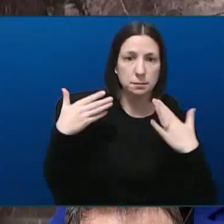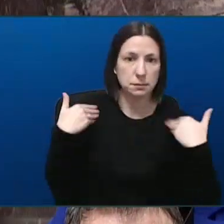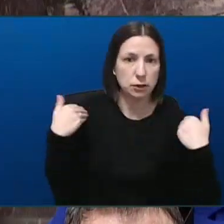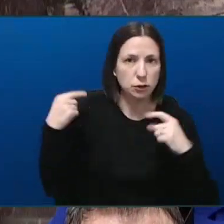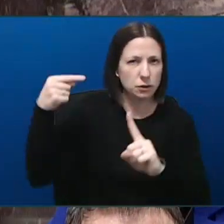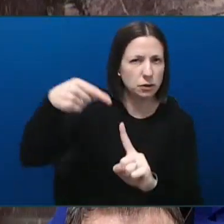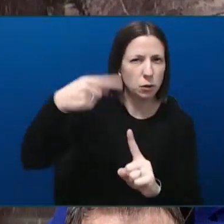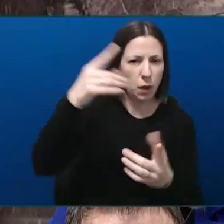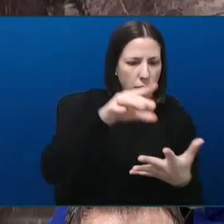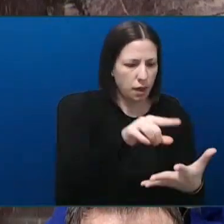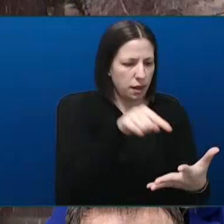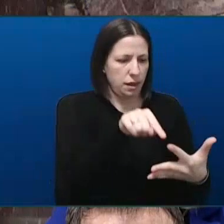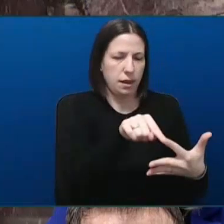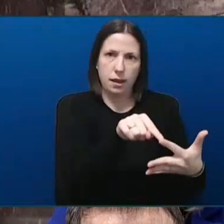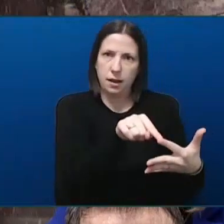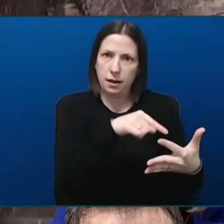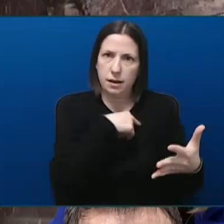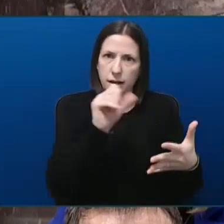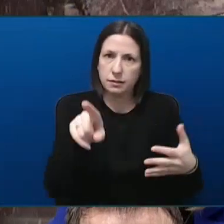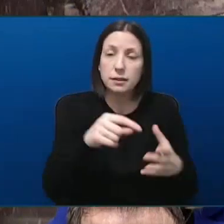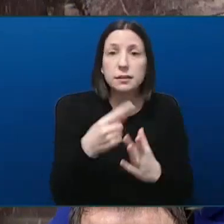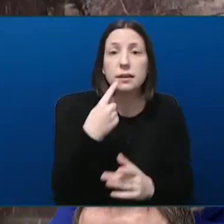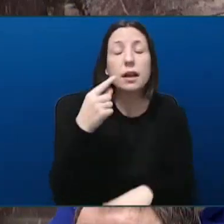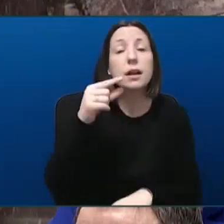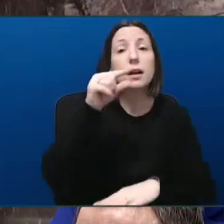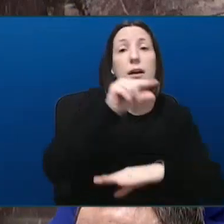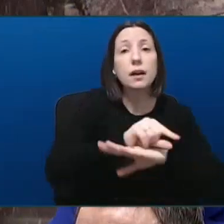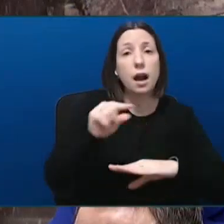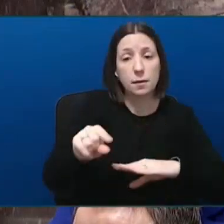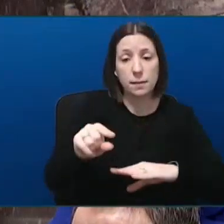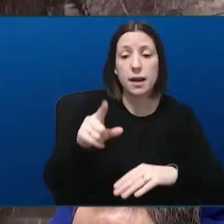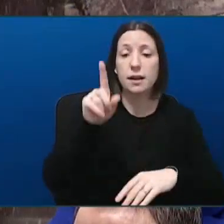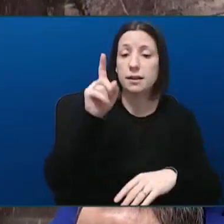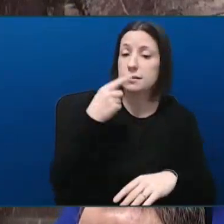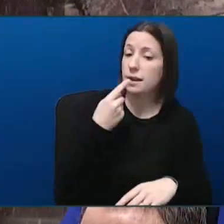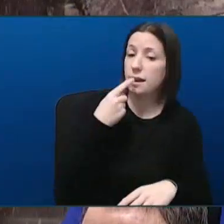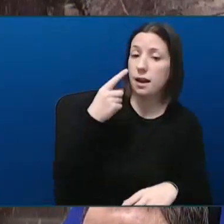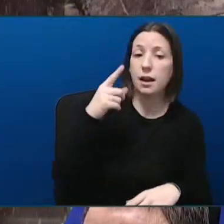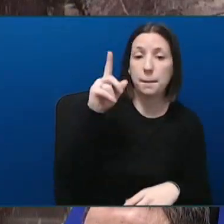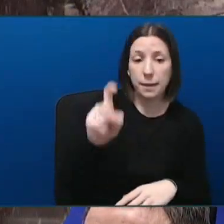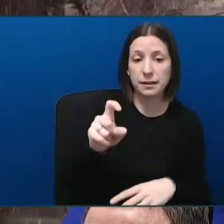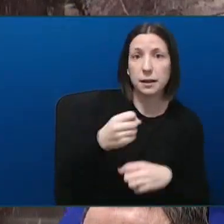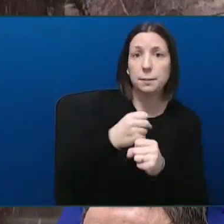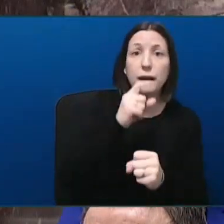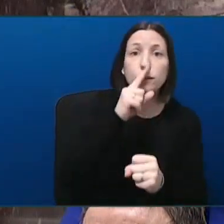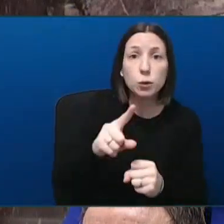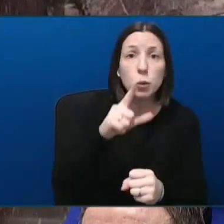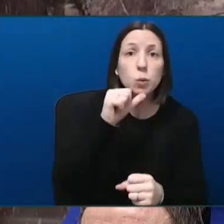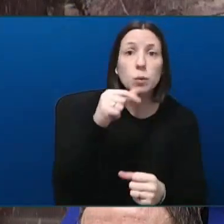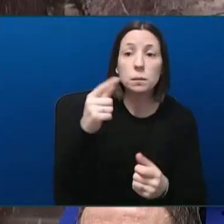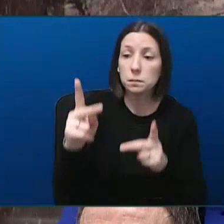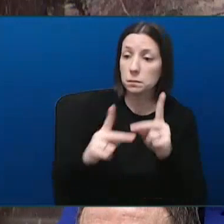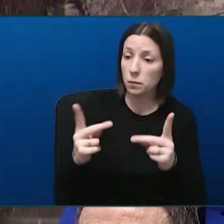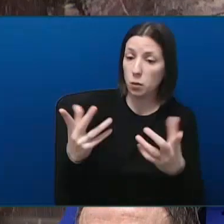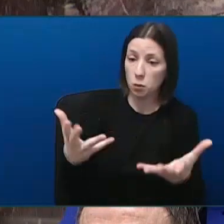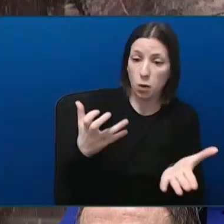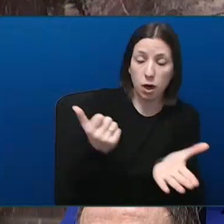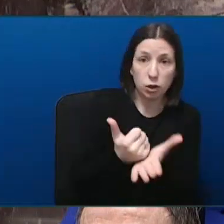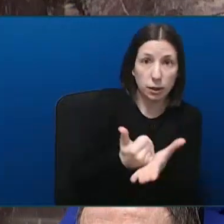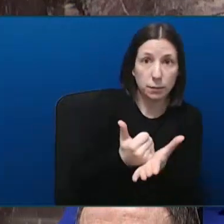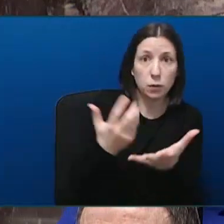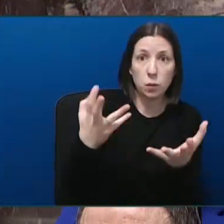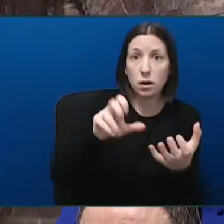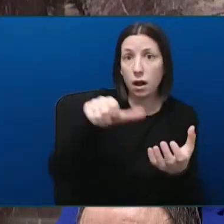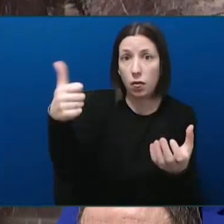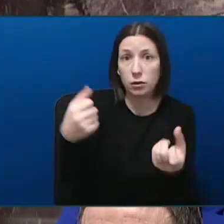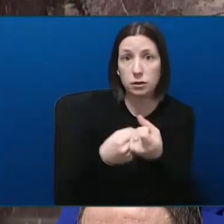has been asked to, and I quote, ensure that individuals who desire treatment or other supports can access